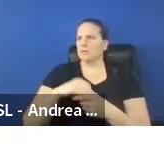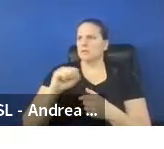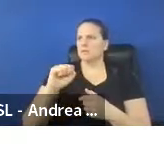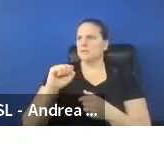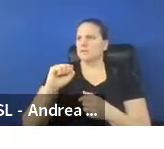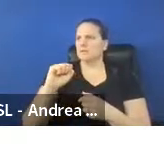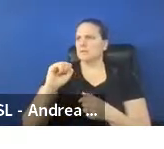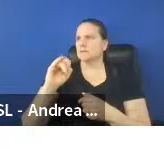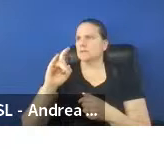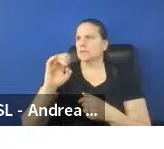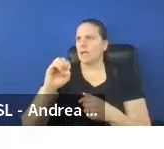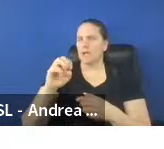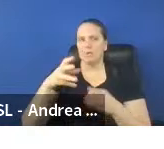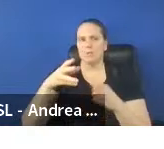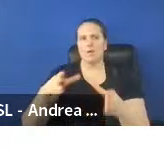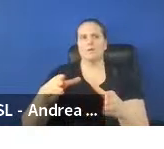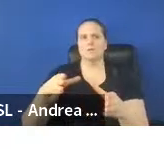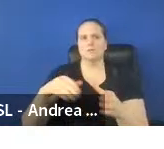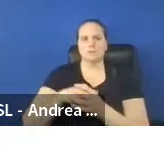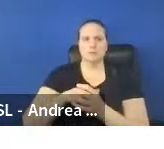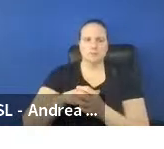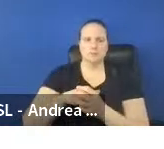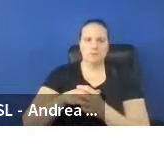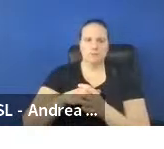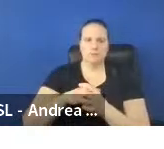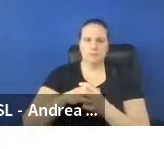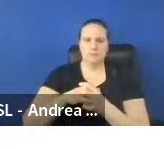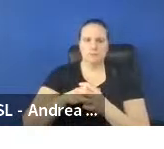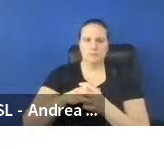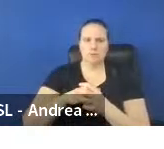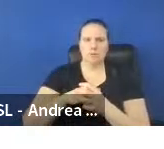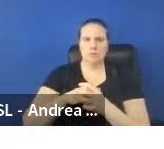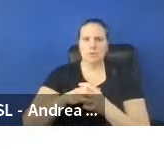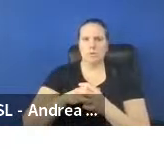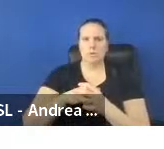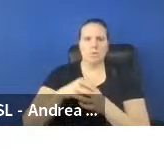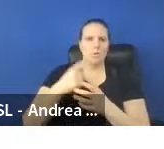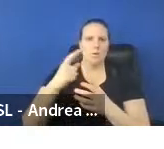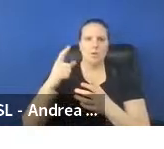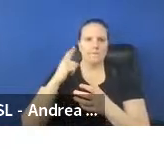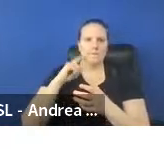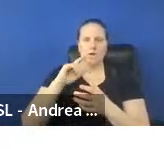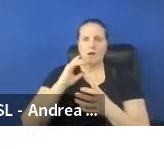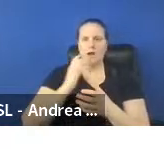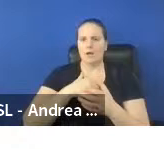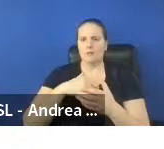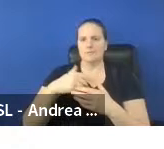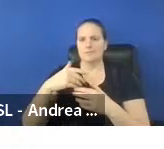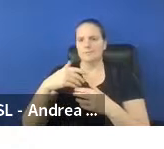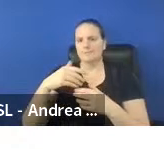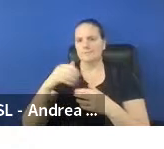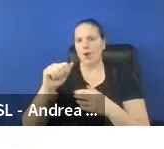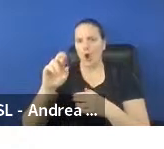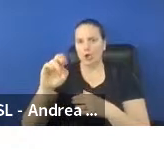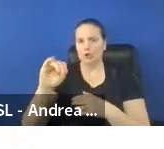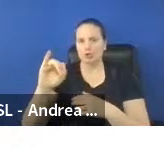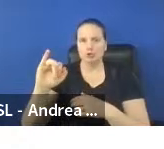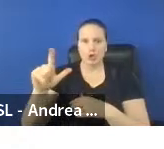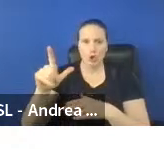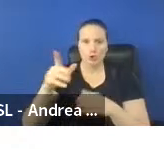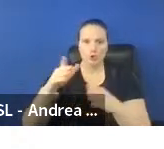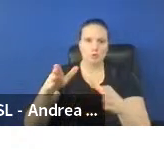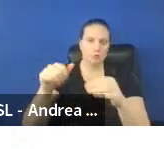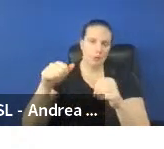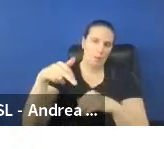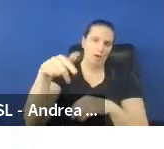sidewalk infrastructure specifically, or it assumes that on, except for arterial streets, that you can walk there. But no, it doesn't